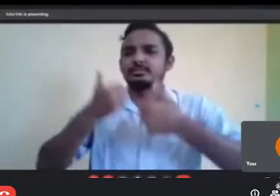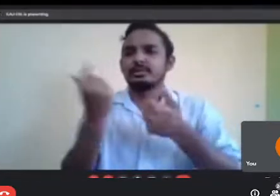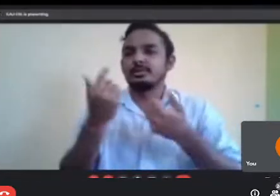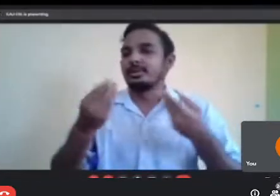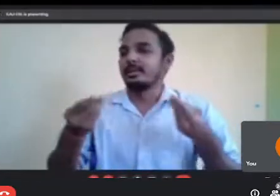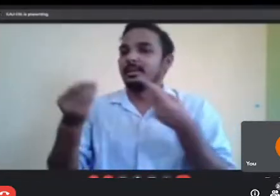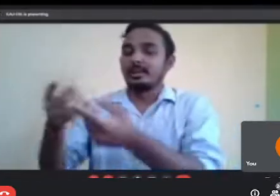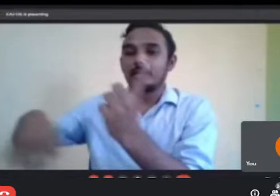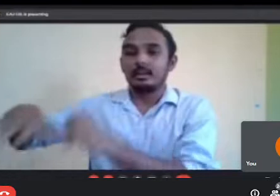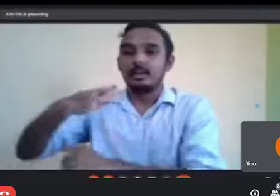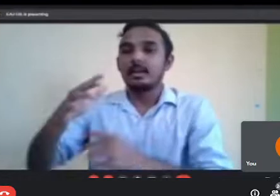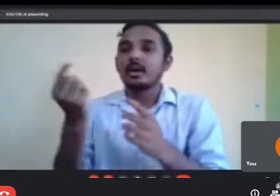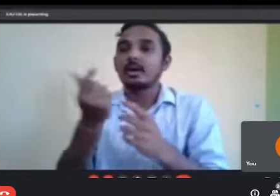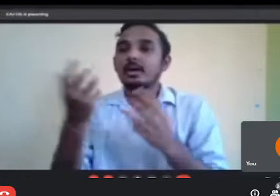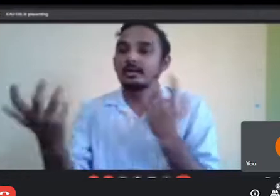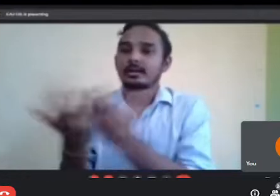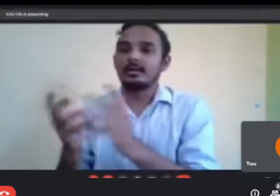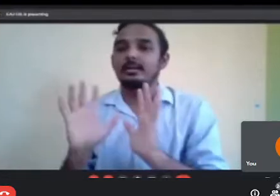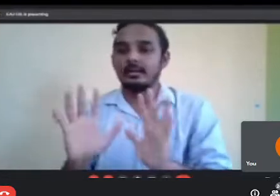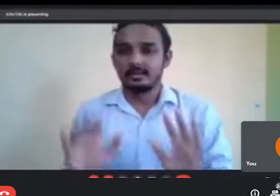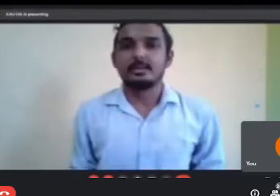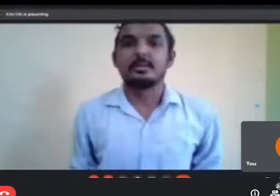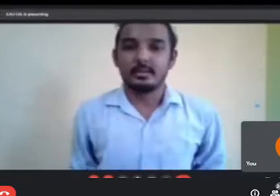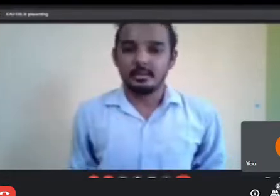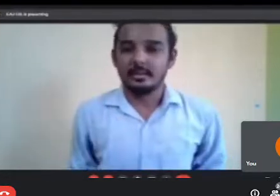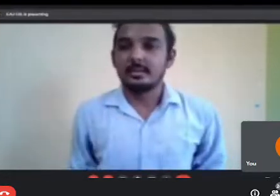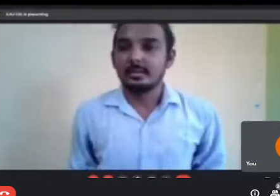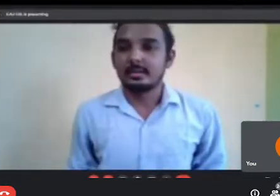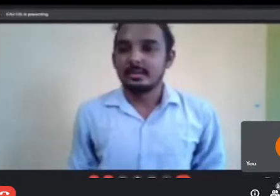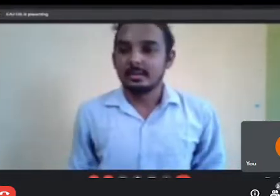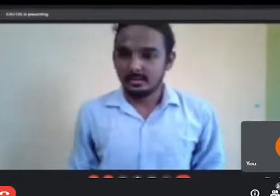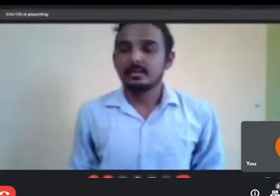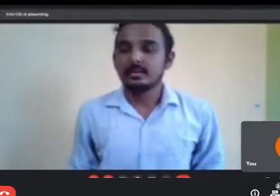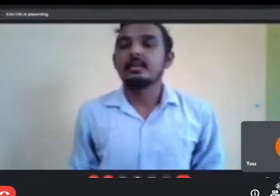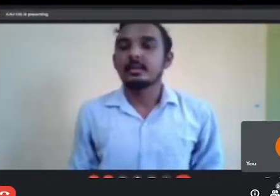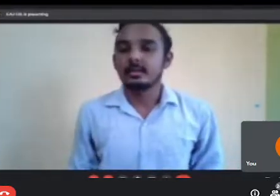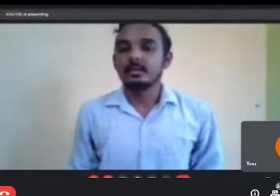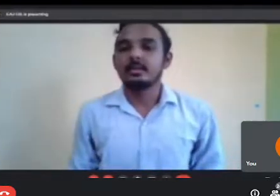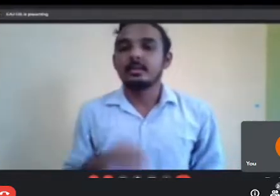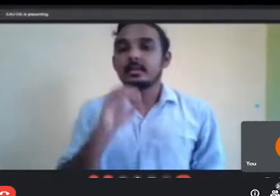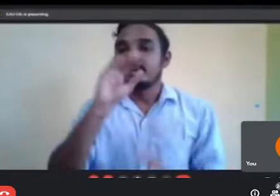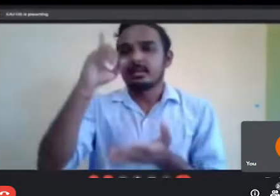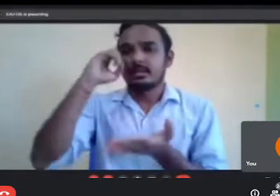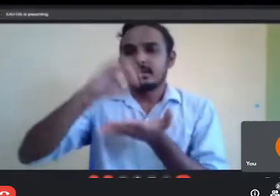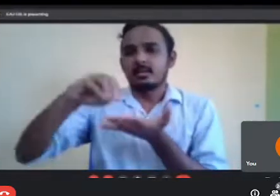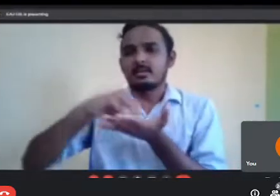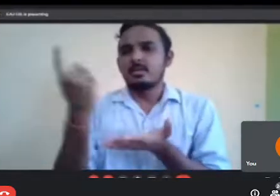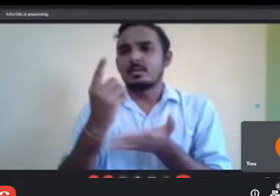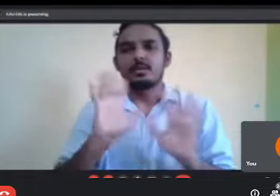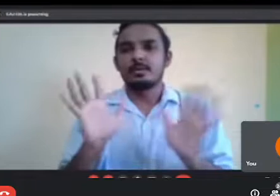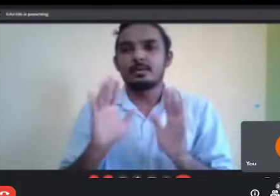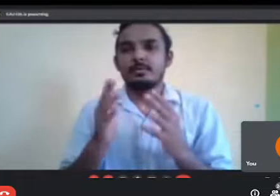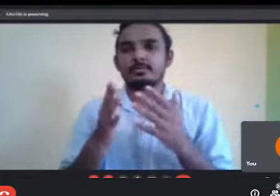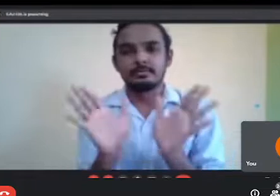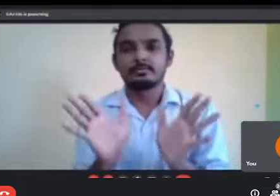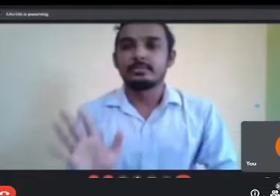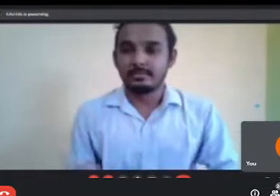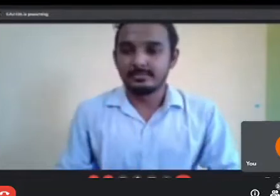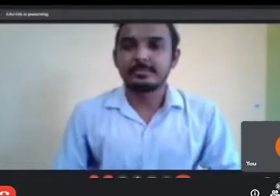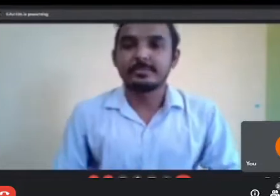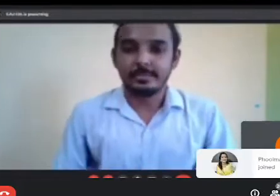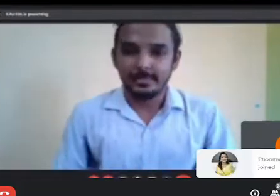modalities. When we say that, that means we were signing, we were finger spelling. If there was no sign, we couldn't understand. We were writing and drawing as well. So not the